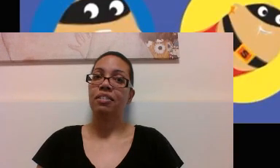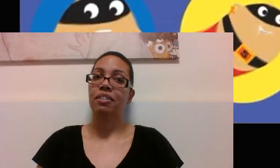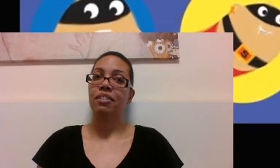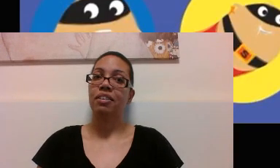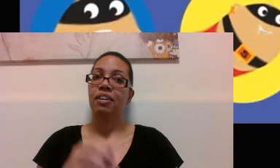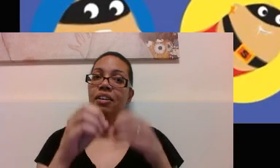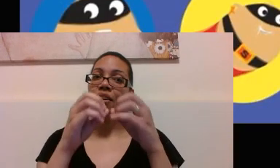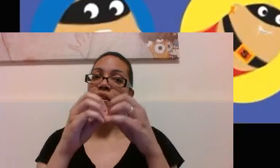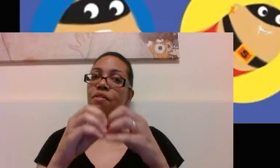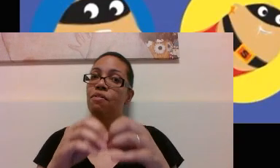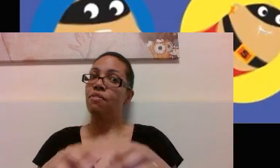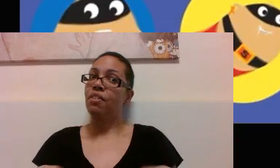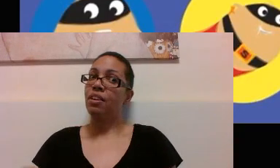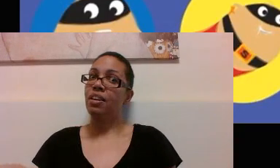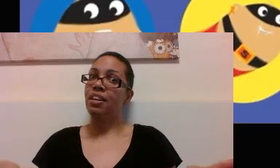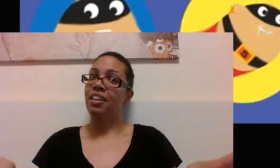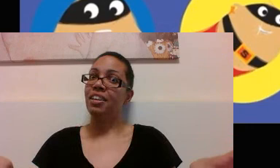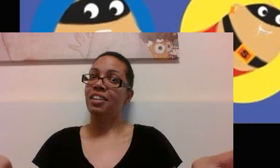And